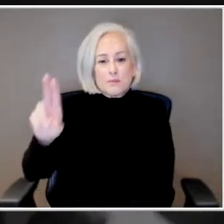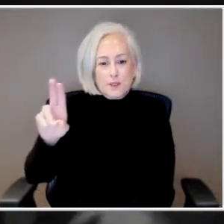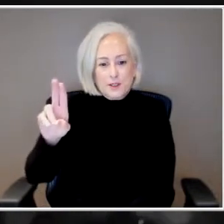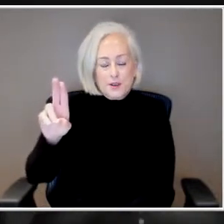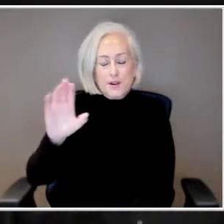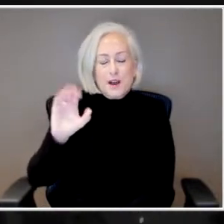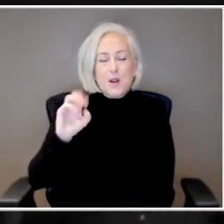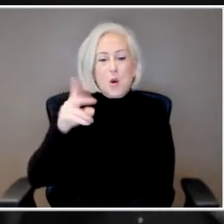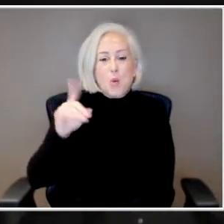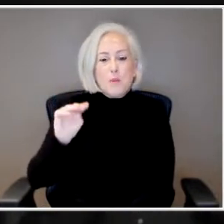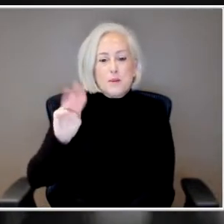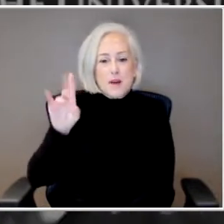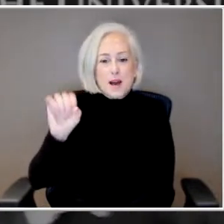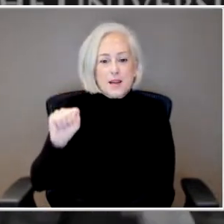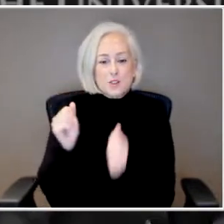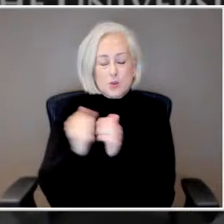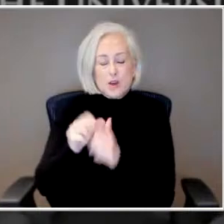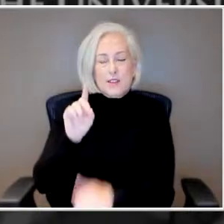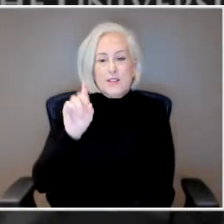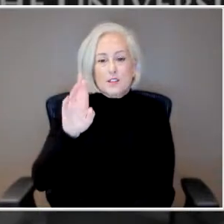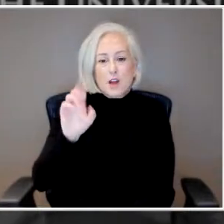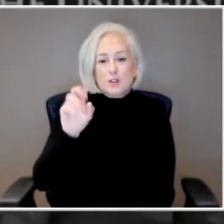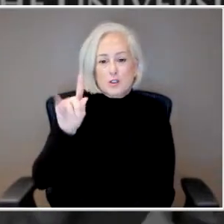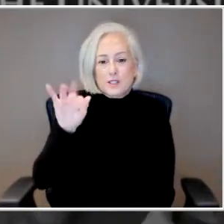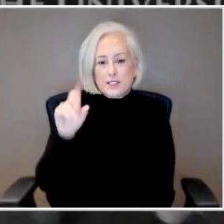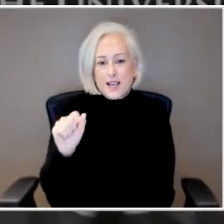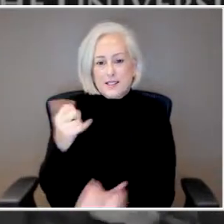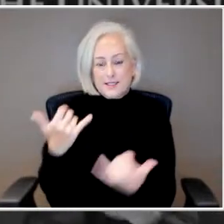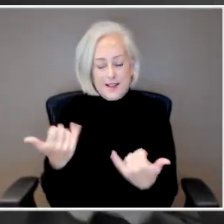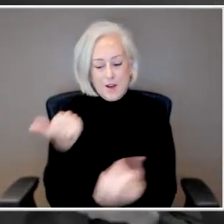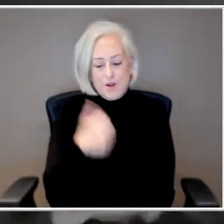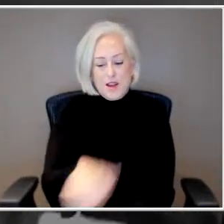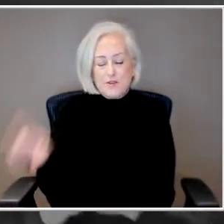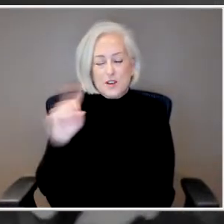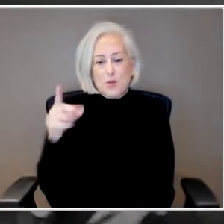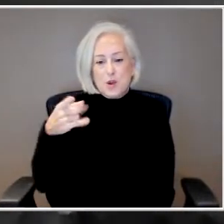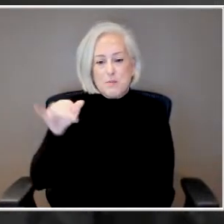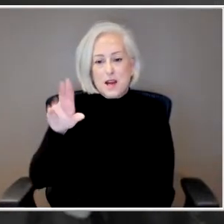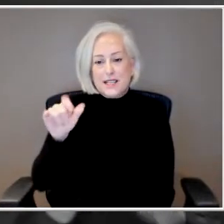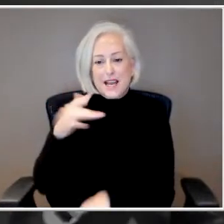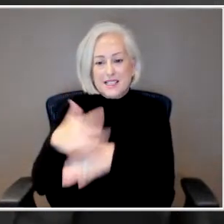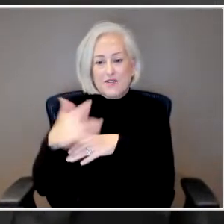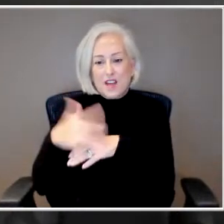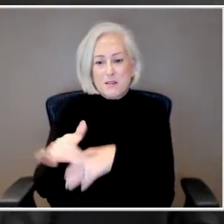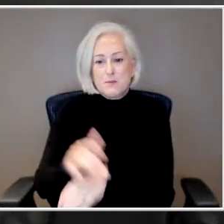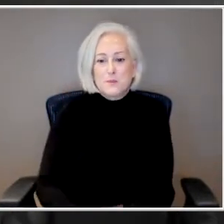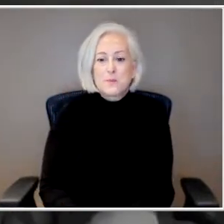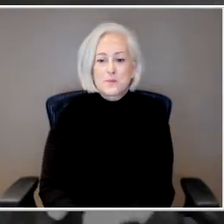Mics with Dr. Stites podcast. Now, everywhere podcasts are available.